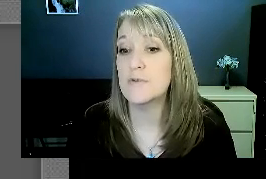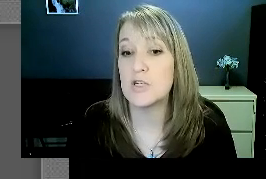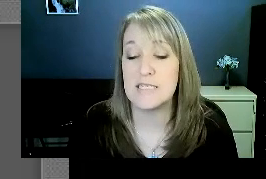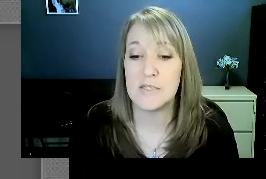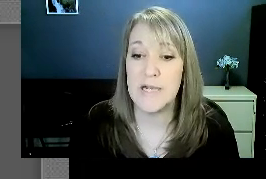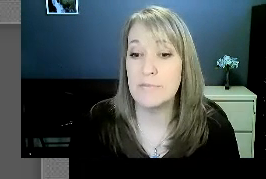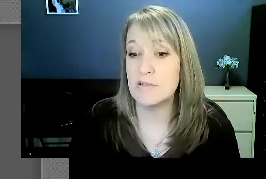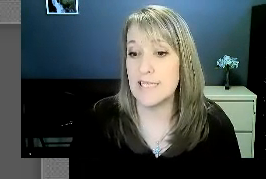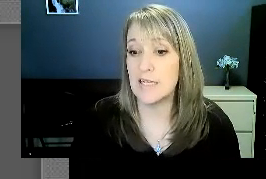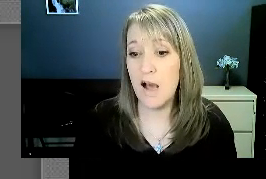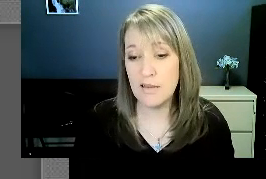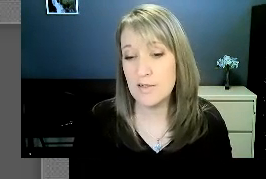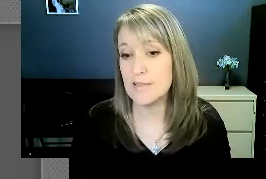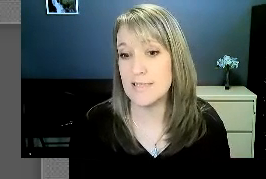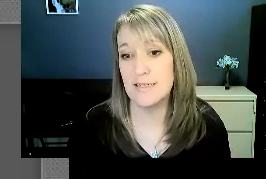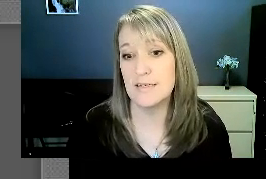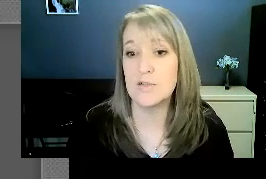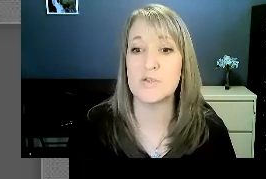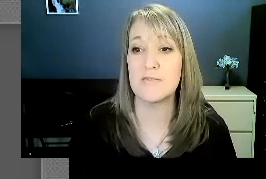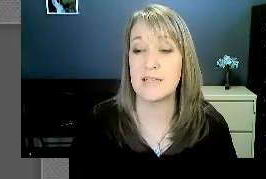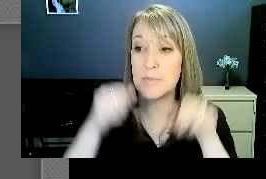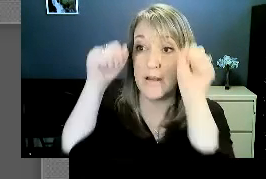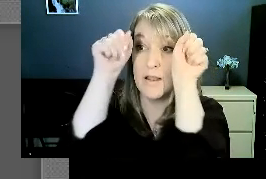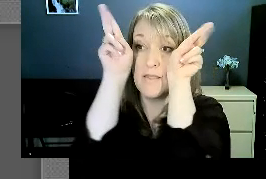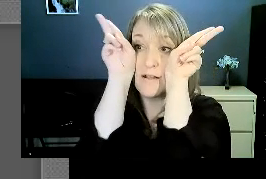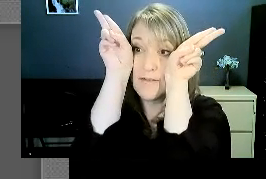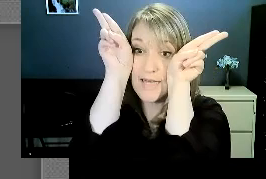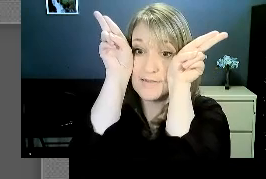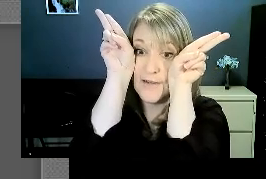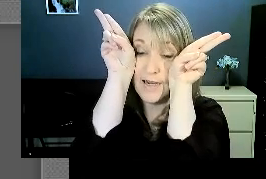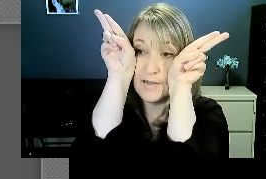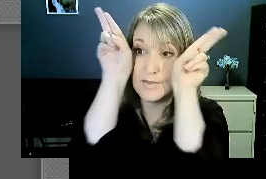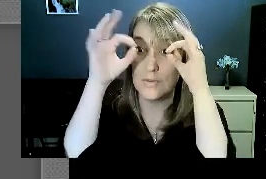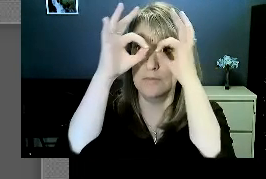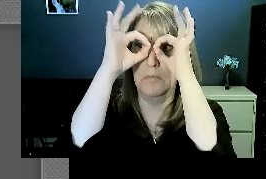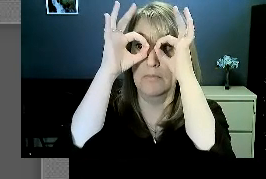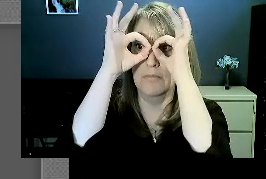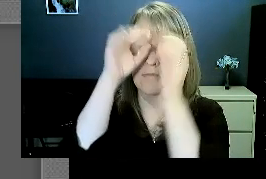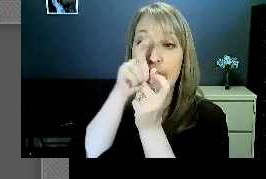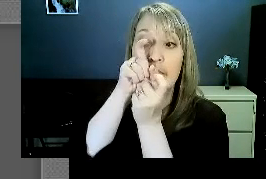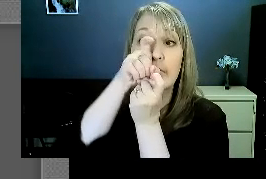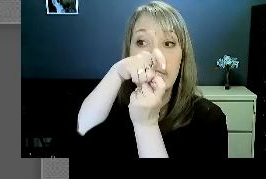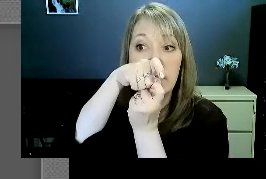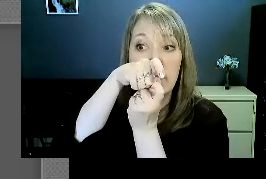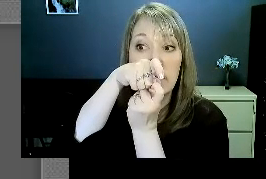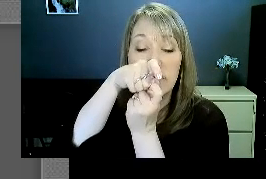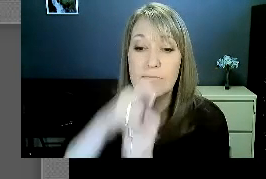You could, of course, describe using colors and all sorts of things, but the classifiers would